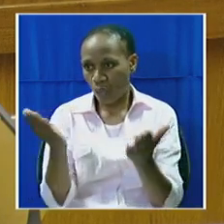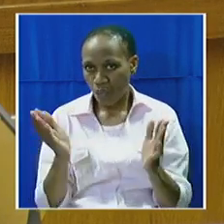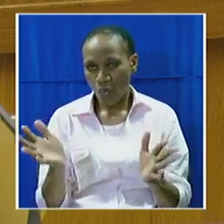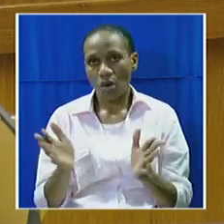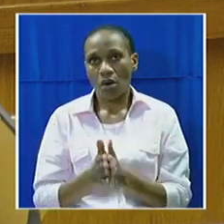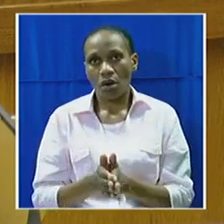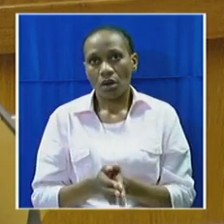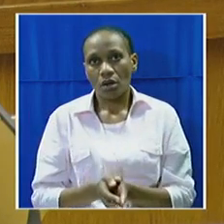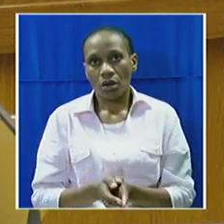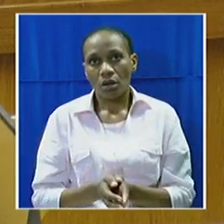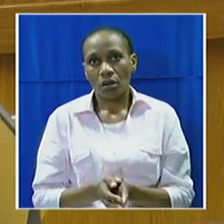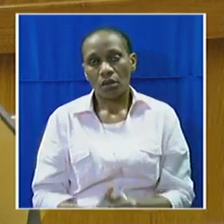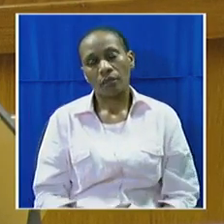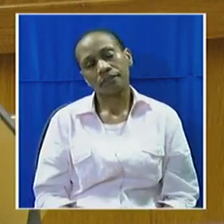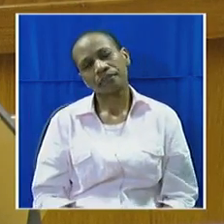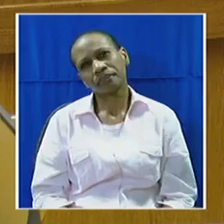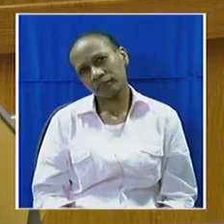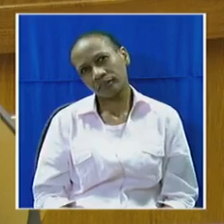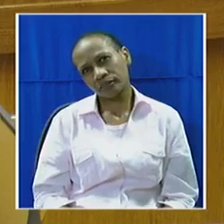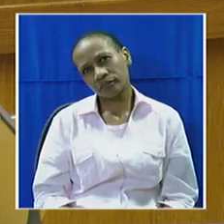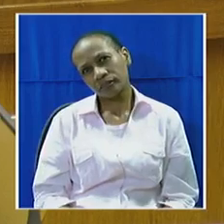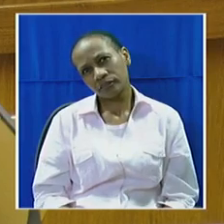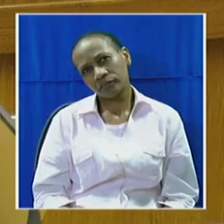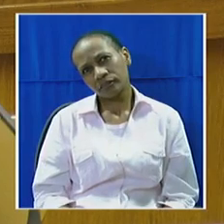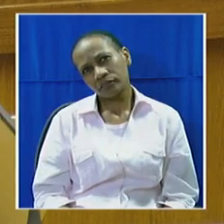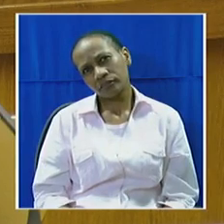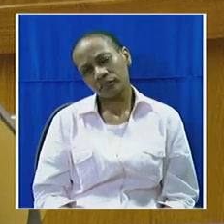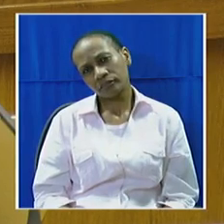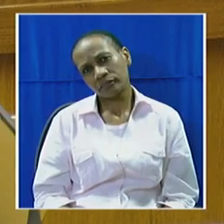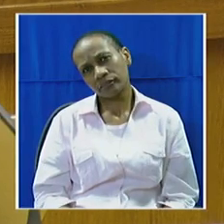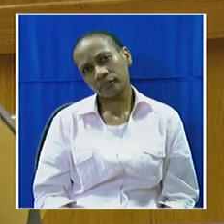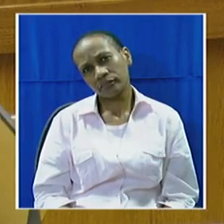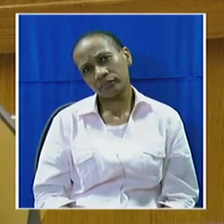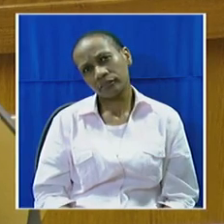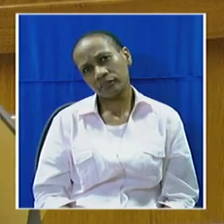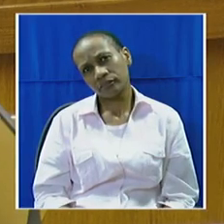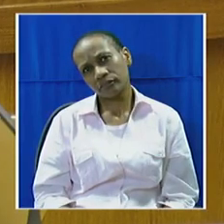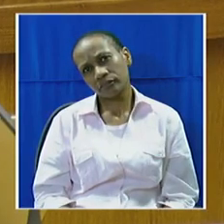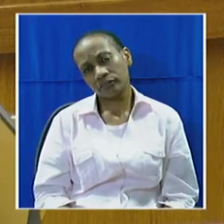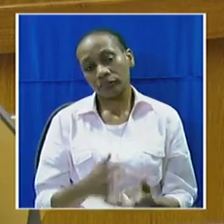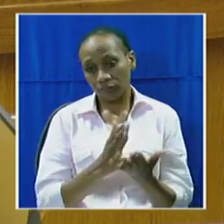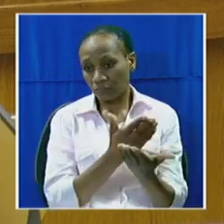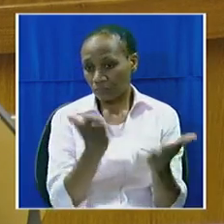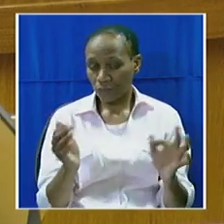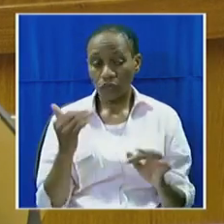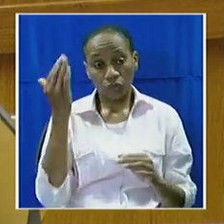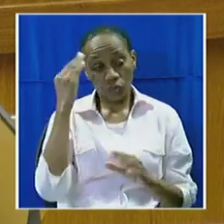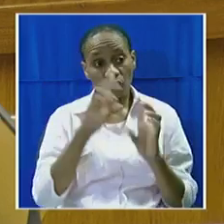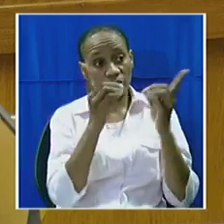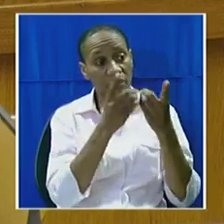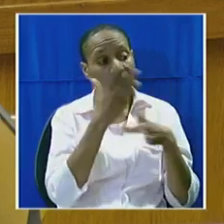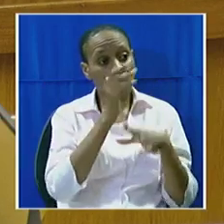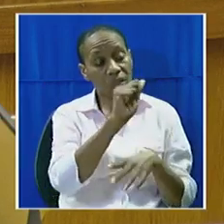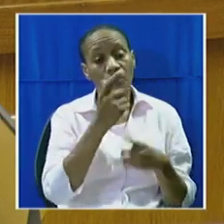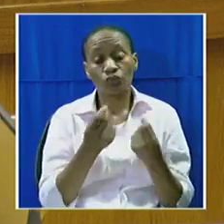was playing at the gallery. We know, amongst others, the measures that are put forward by the department is